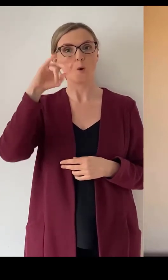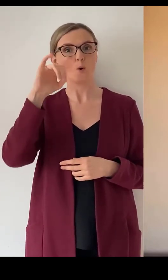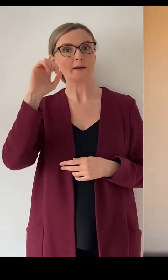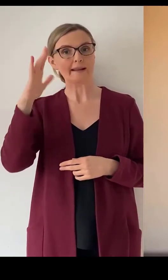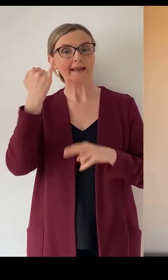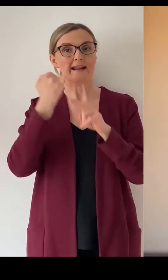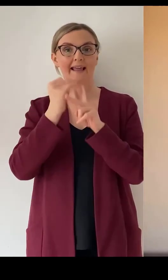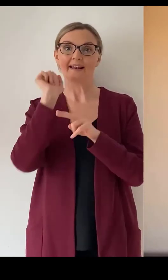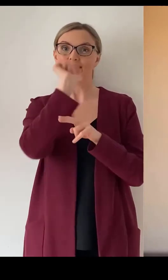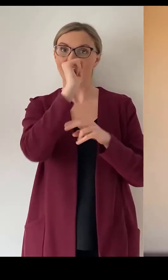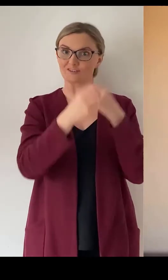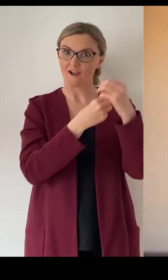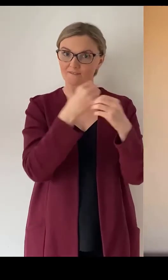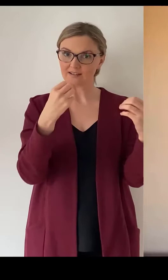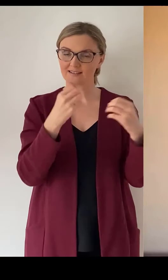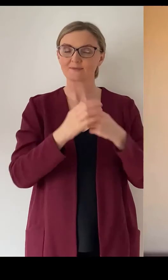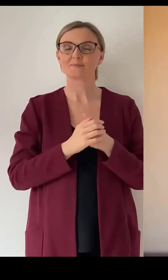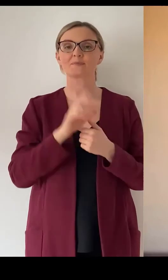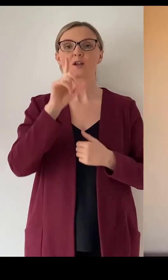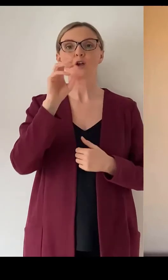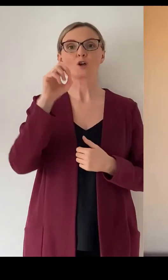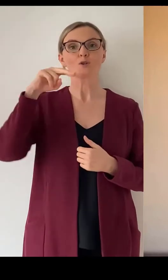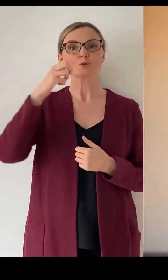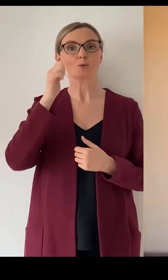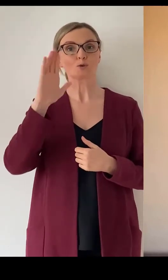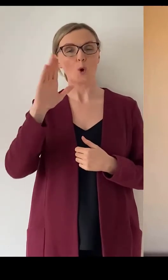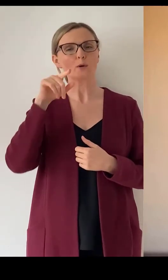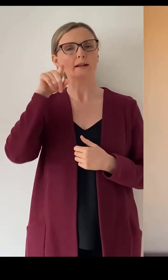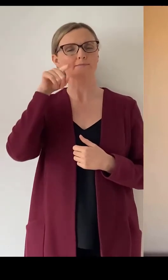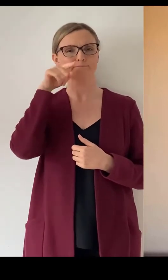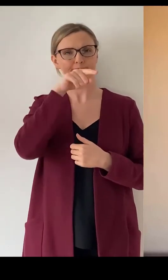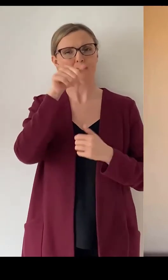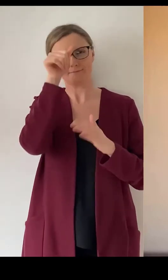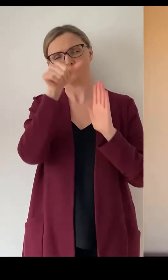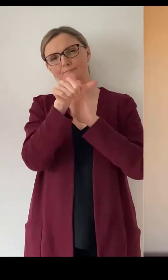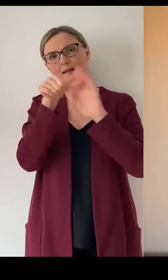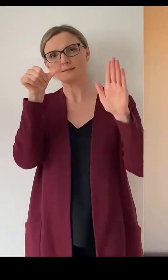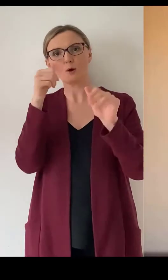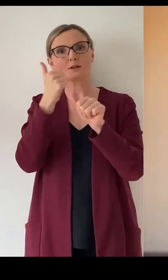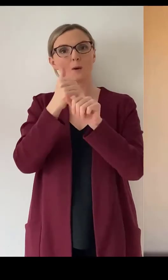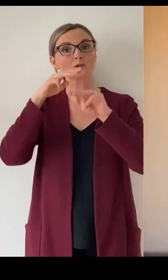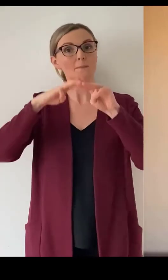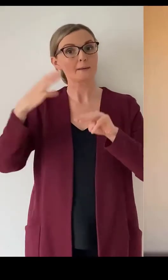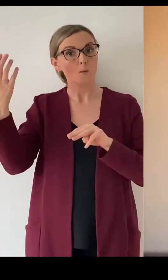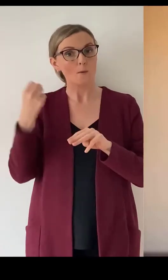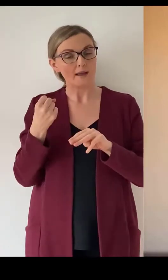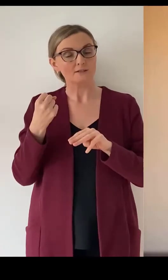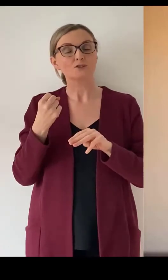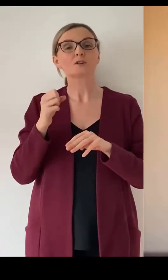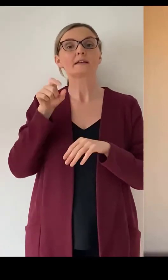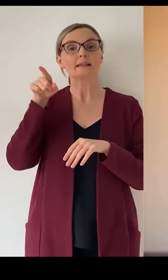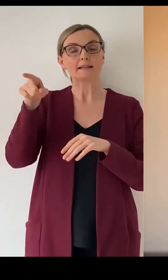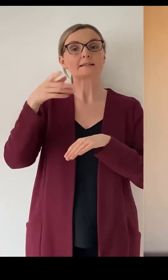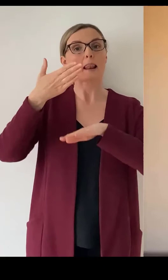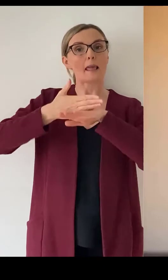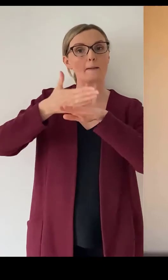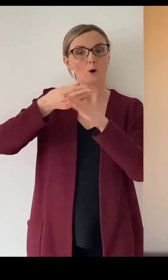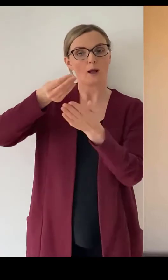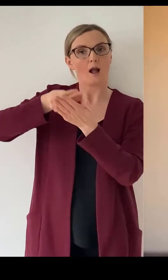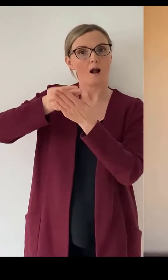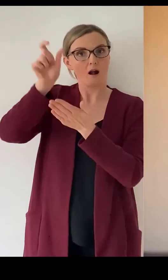office. ONeill is an expert in minimum wages. He's a labor economist and he